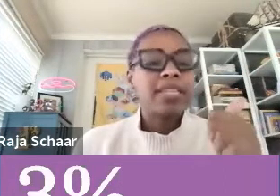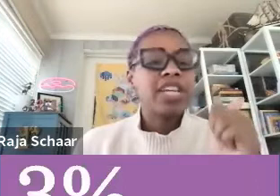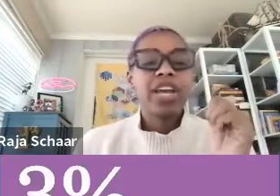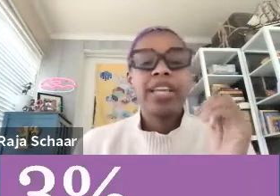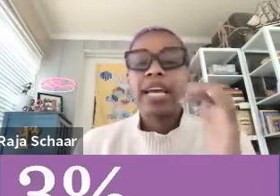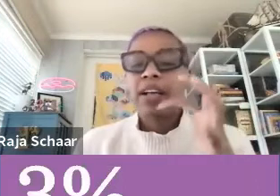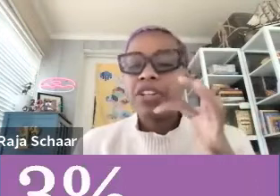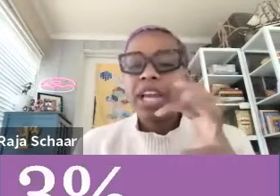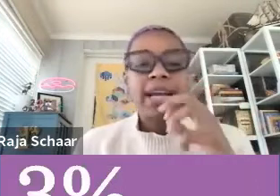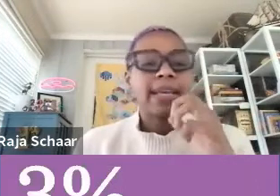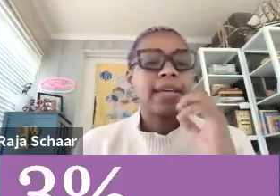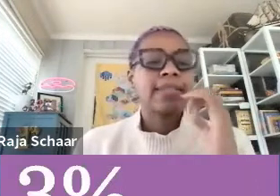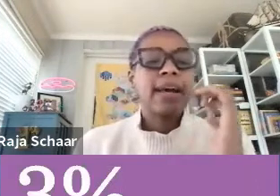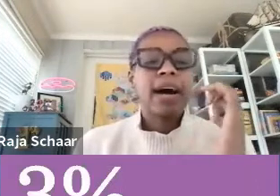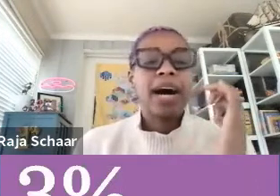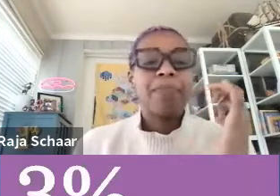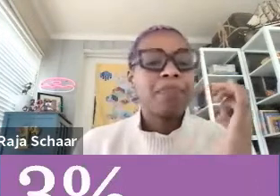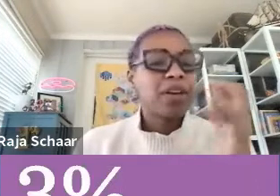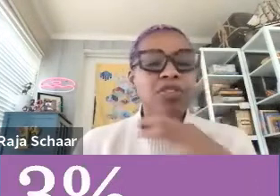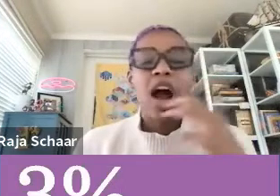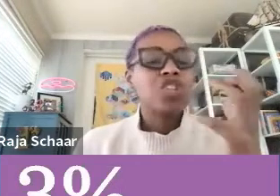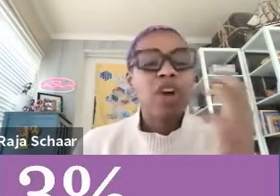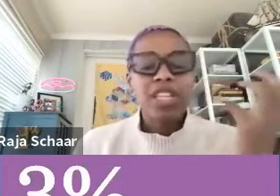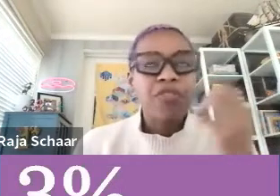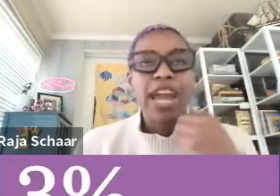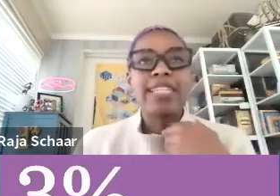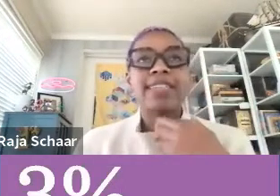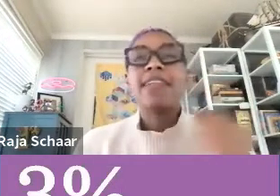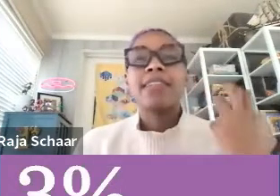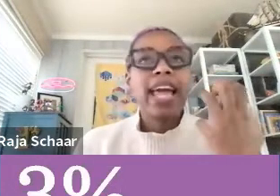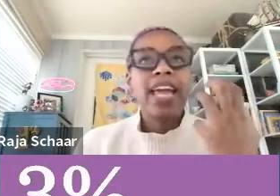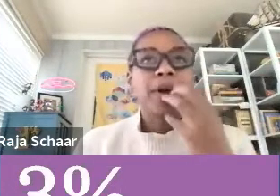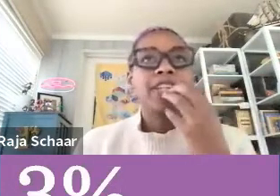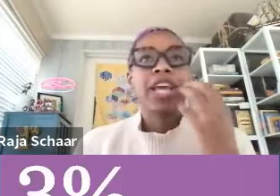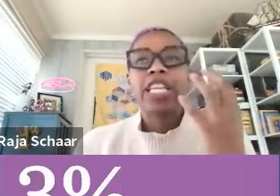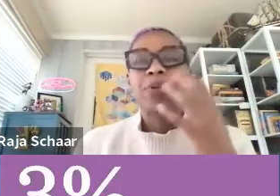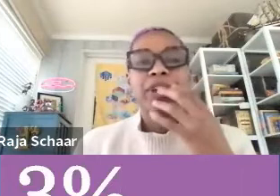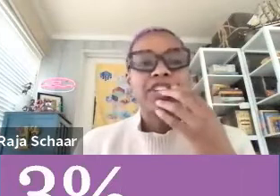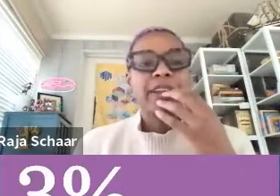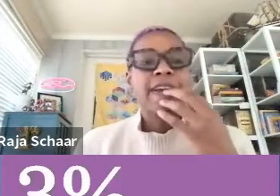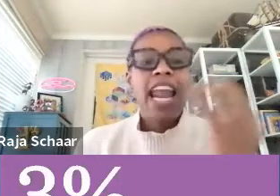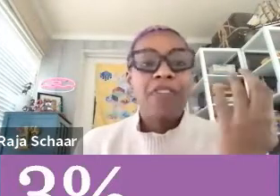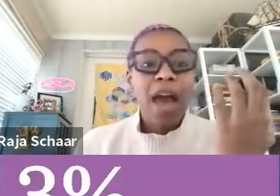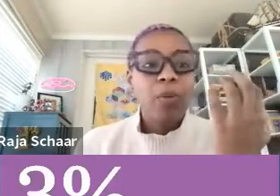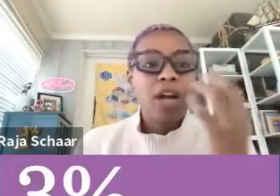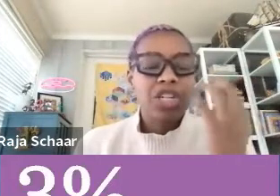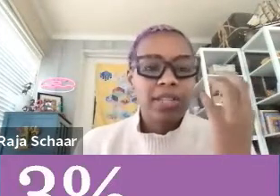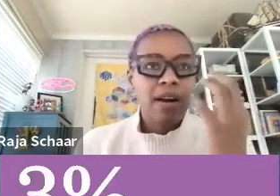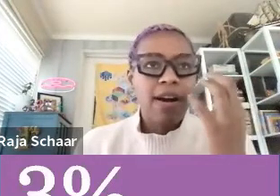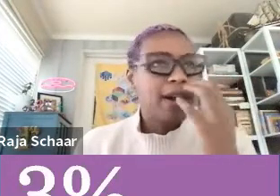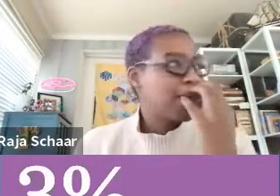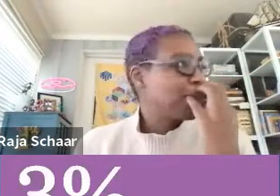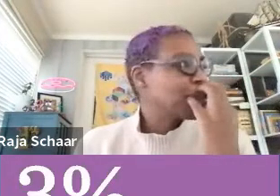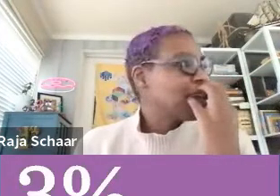of colonization, technology access, constructs of race, language, exploration. And if you haven't watched it,